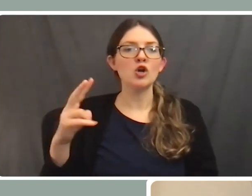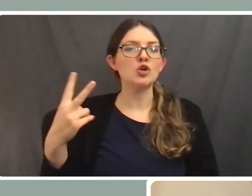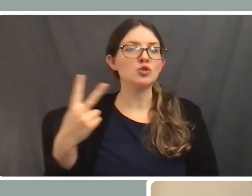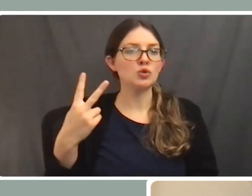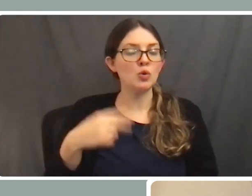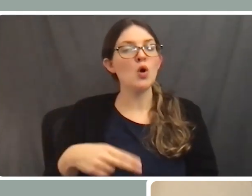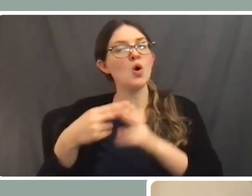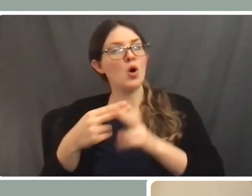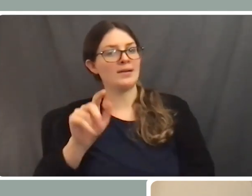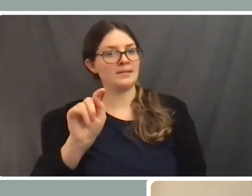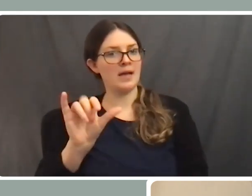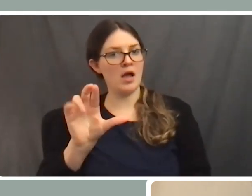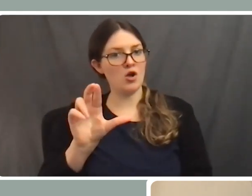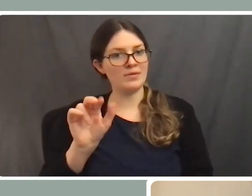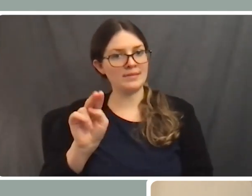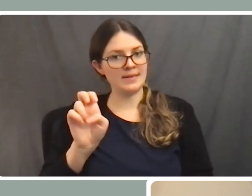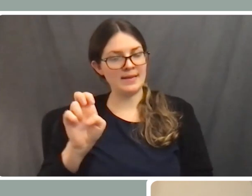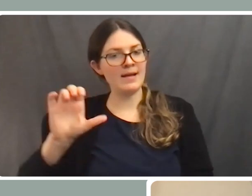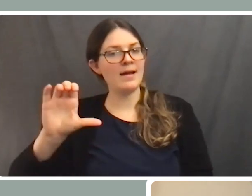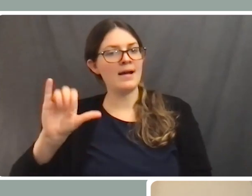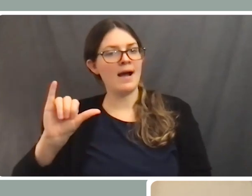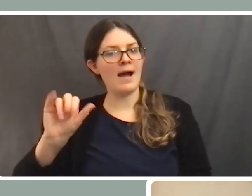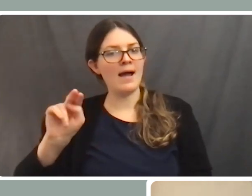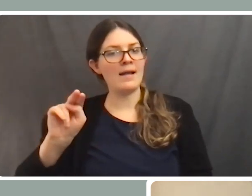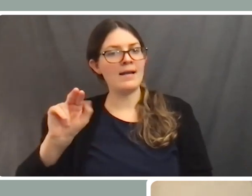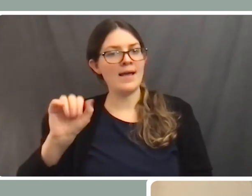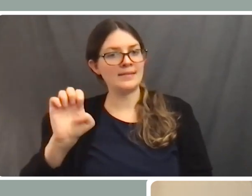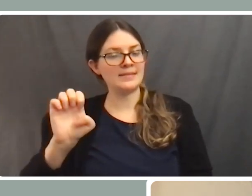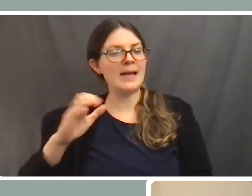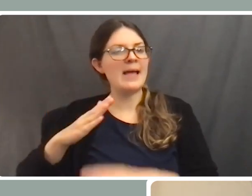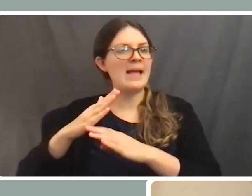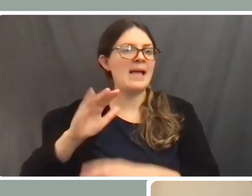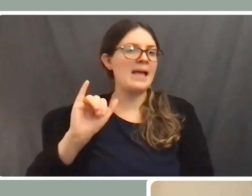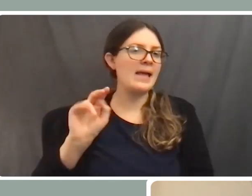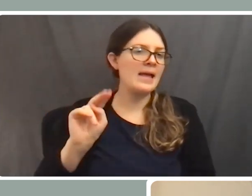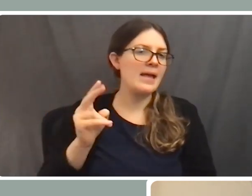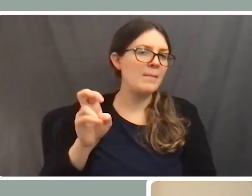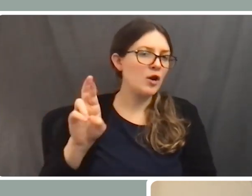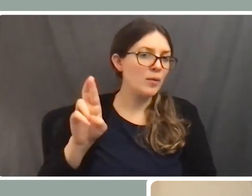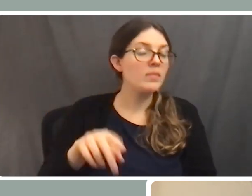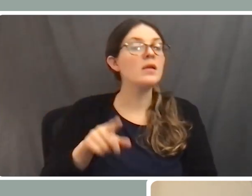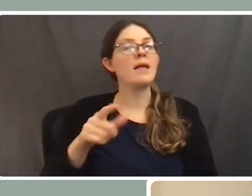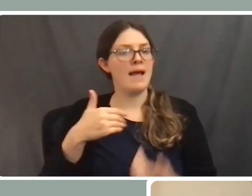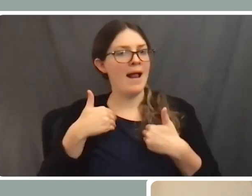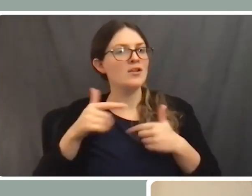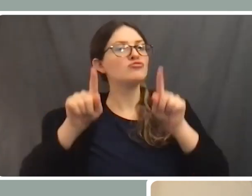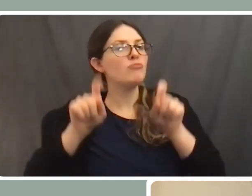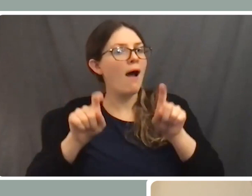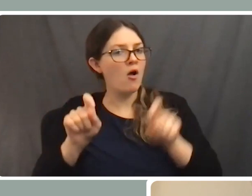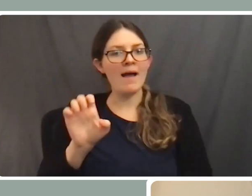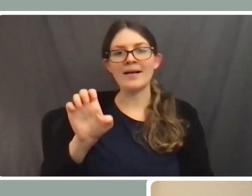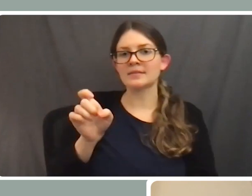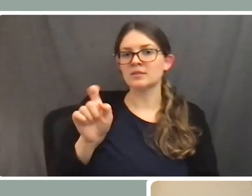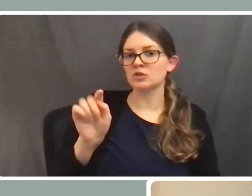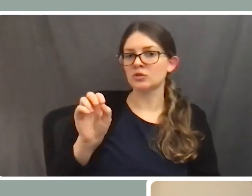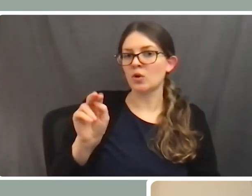kinase inhibitor. It has been shown in a randomized clinical trial that was called the ExteNet trial. It